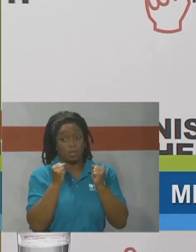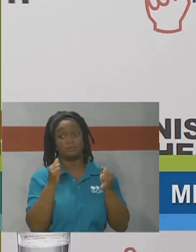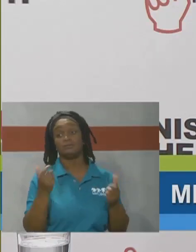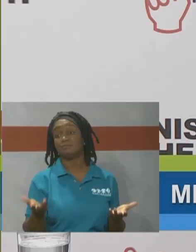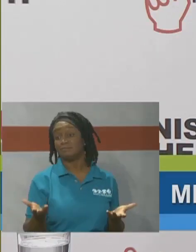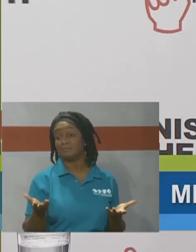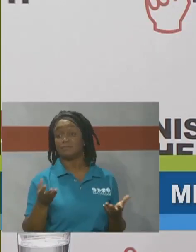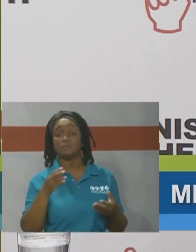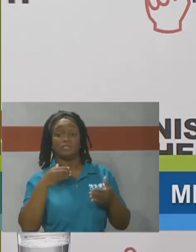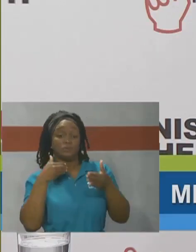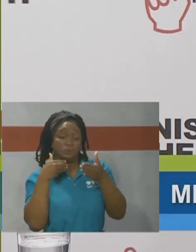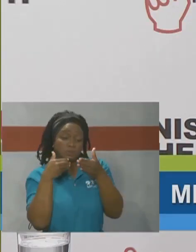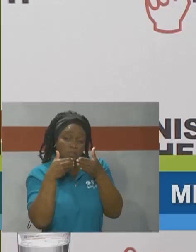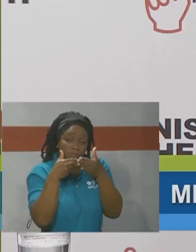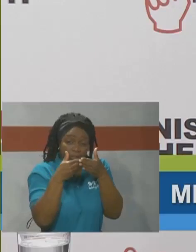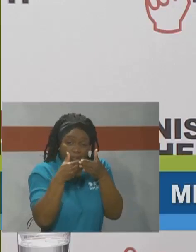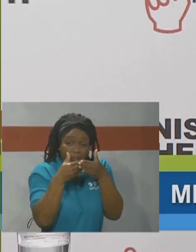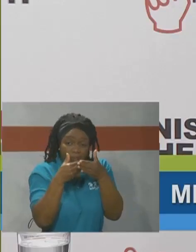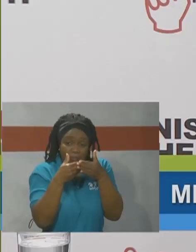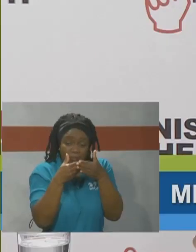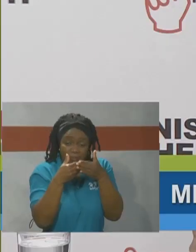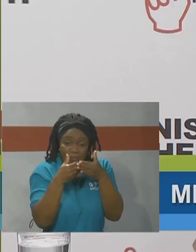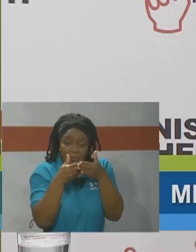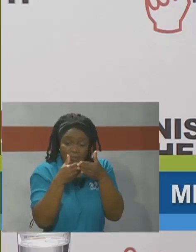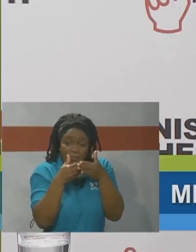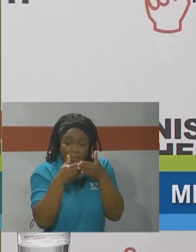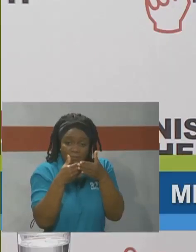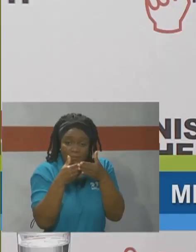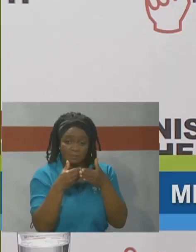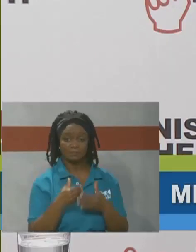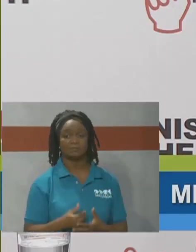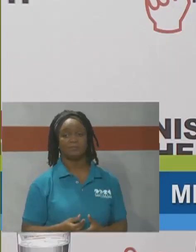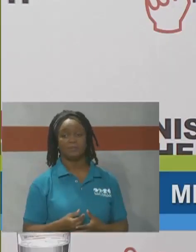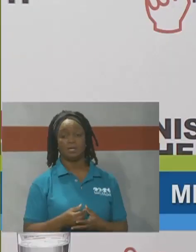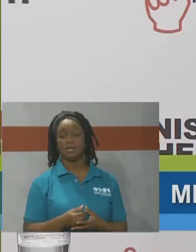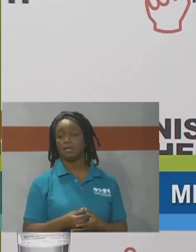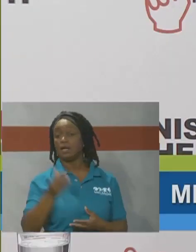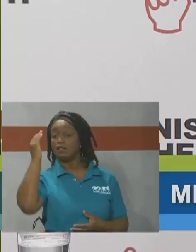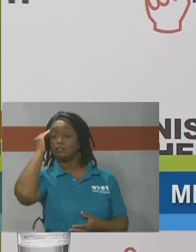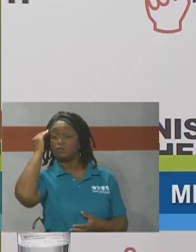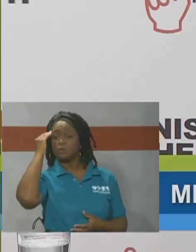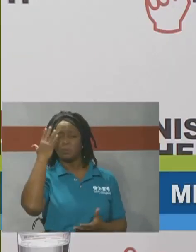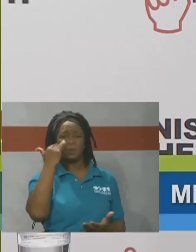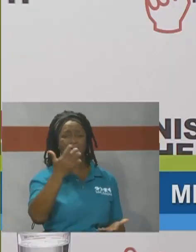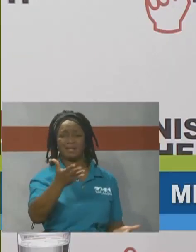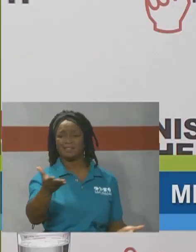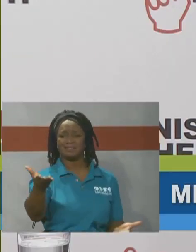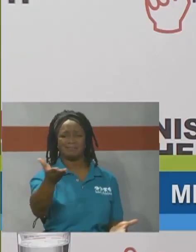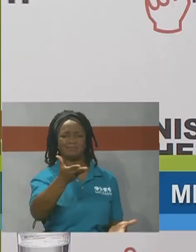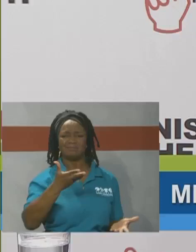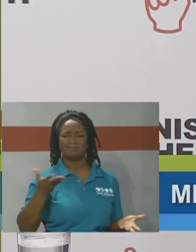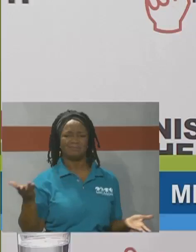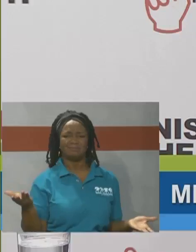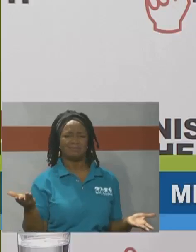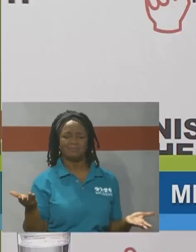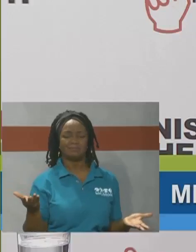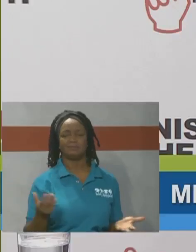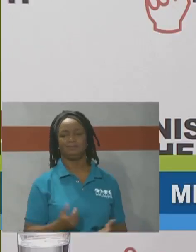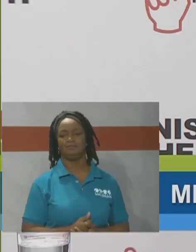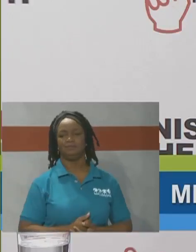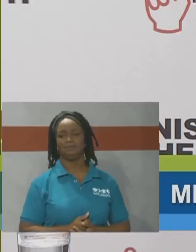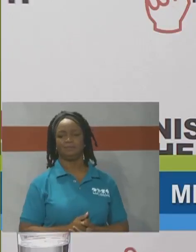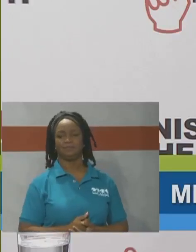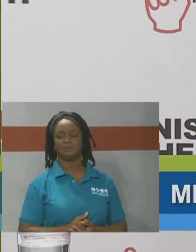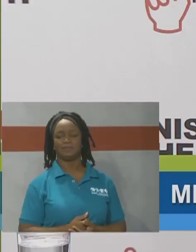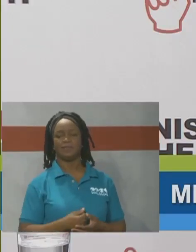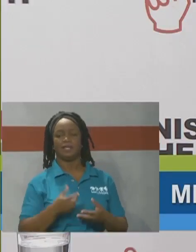contact with no circulating air. And as we know, as all the public health experts will tell you, fresh, breezy